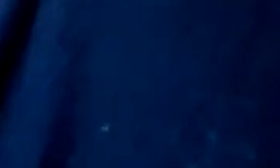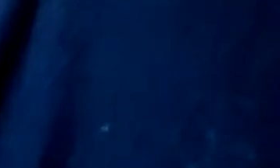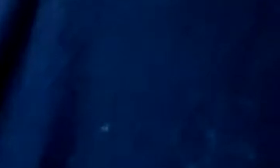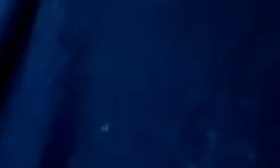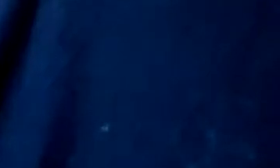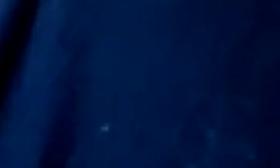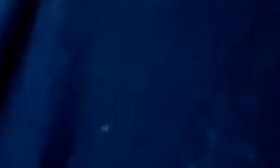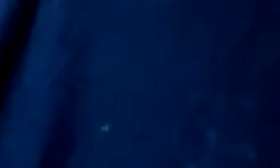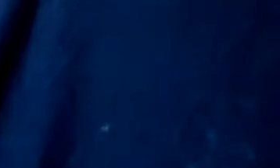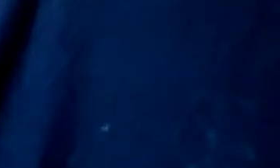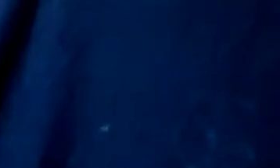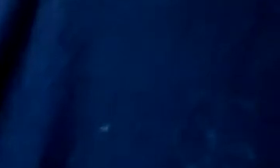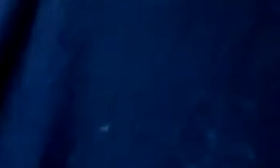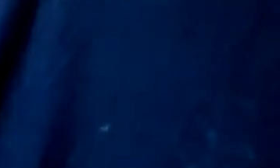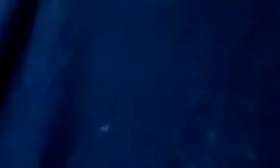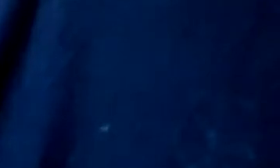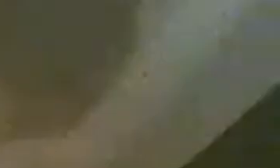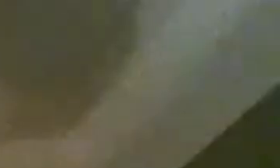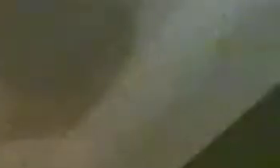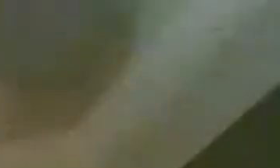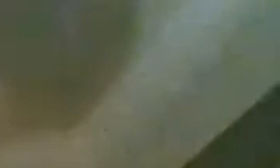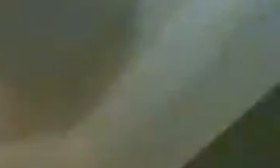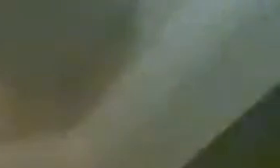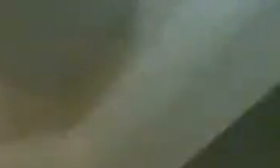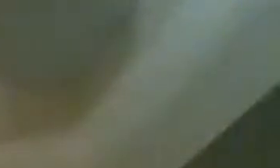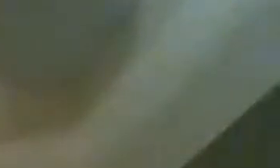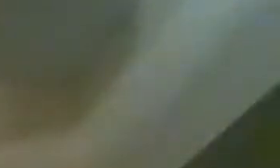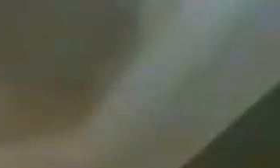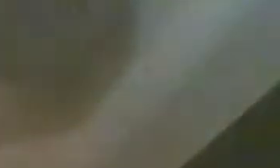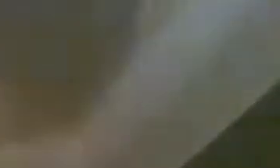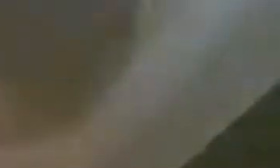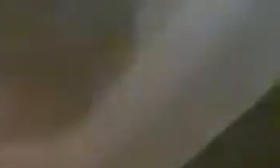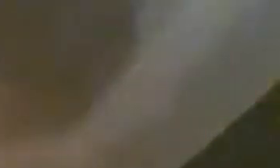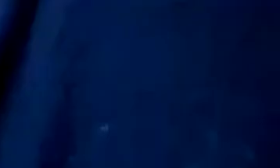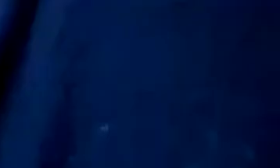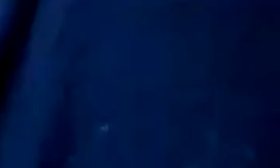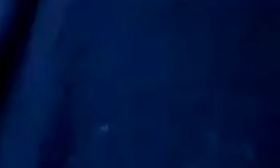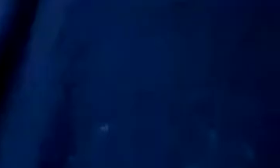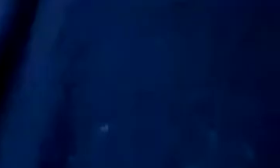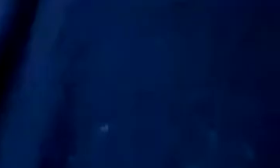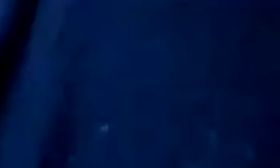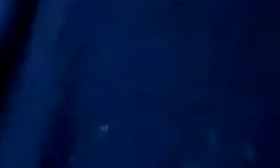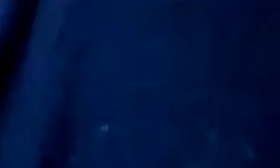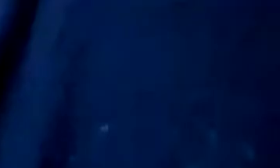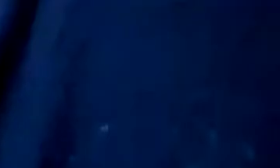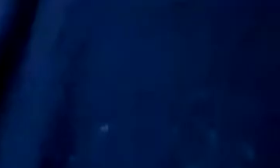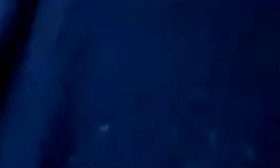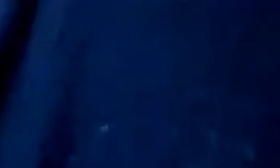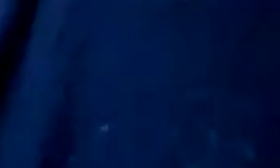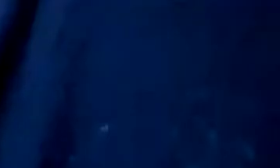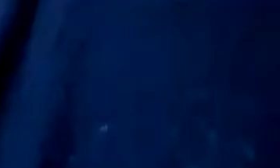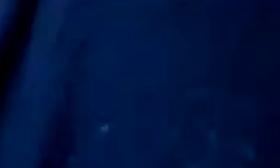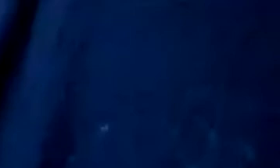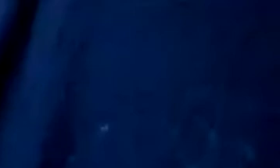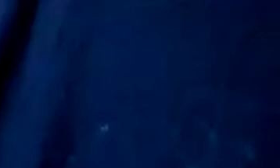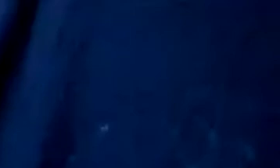and Yael, if you'll work together. If you want to see each other bigger, you can take your mouse and put it